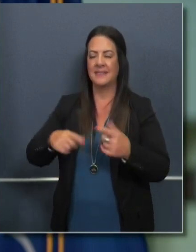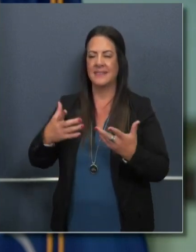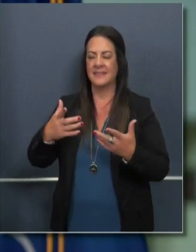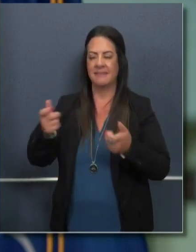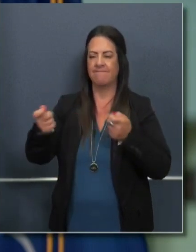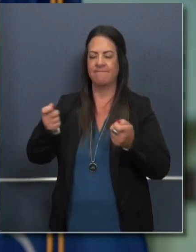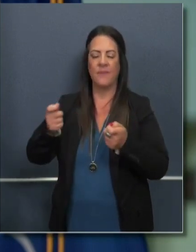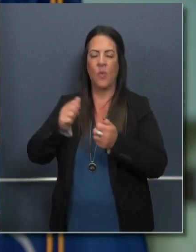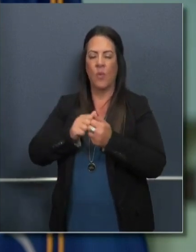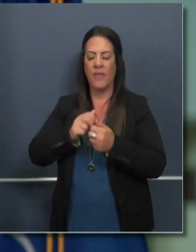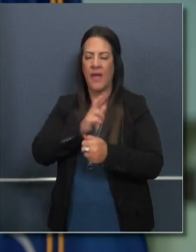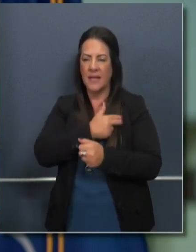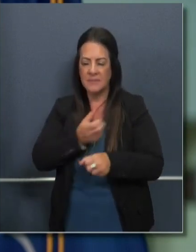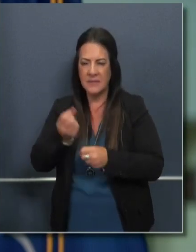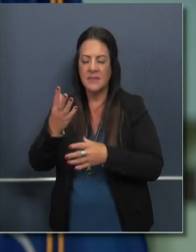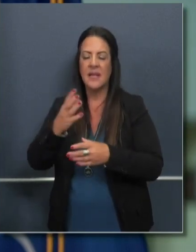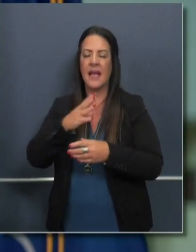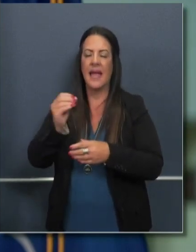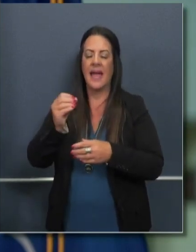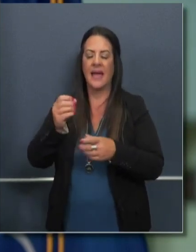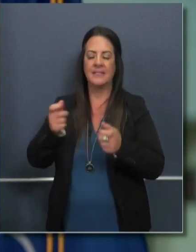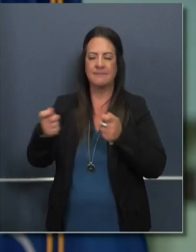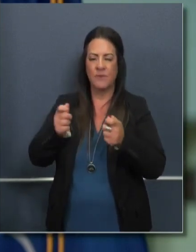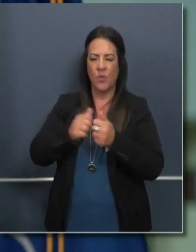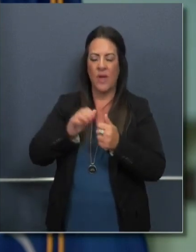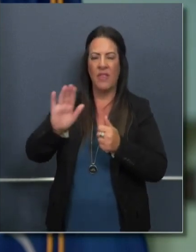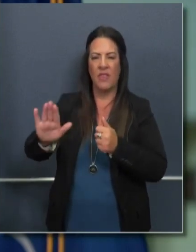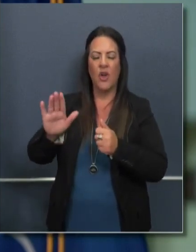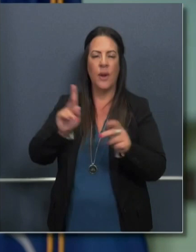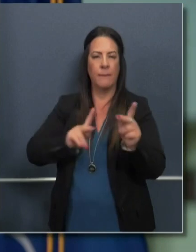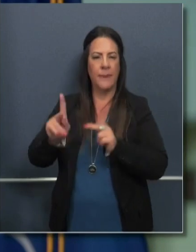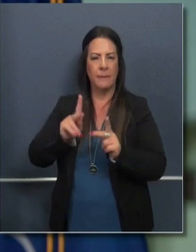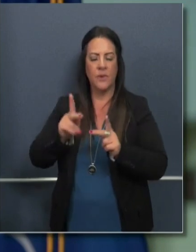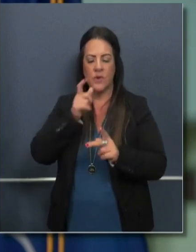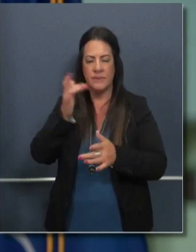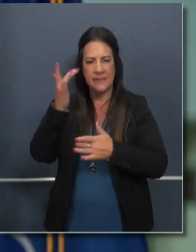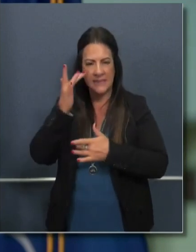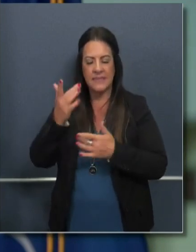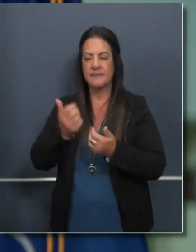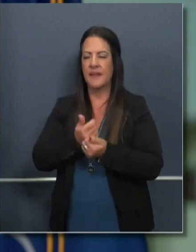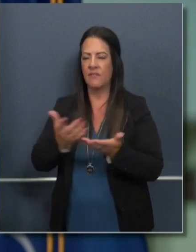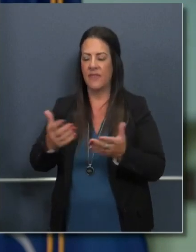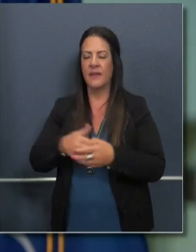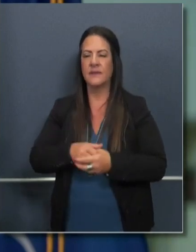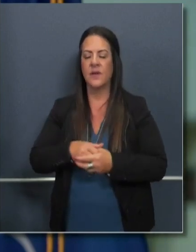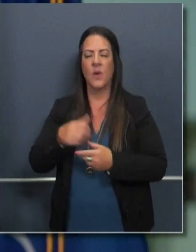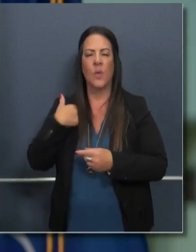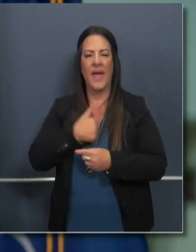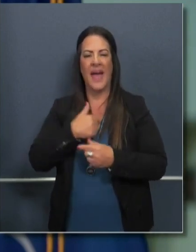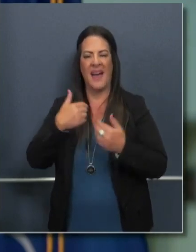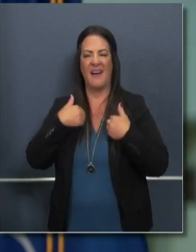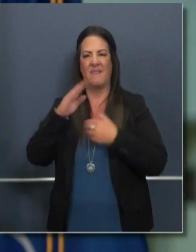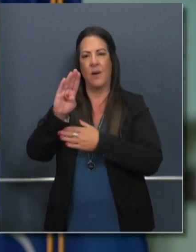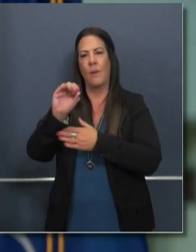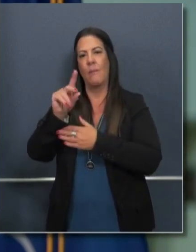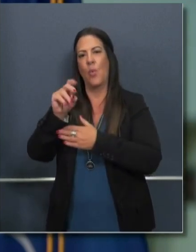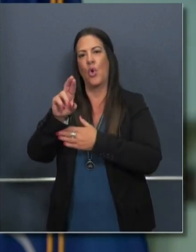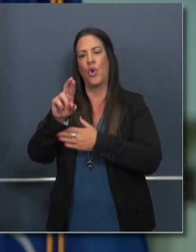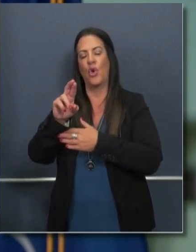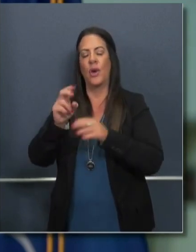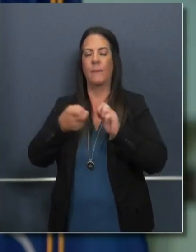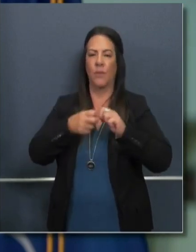cases, hospitalizations. We have been decompressing their hospital system. We have some cross-border issues. It's just an